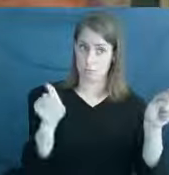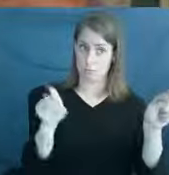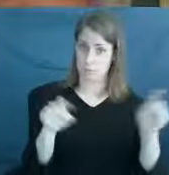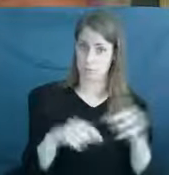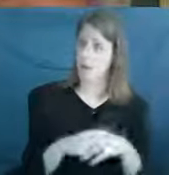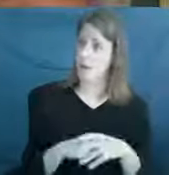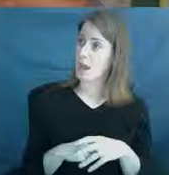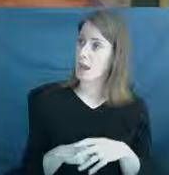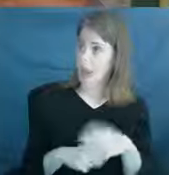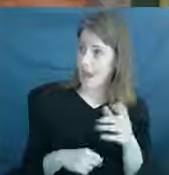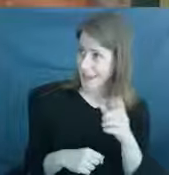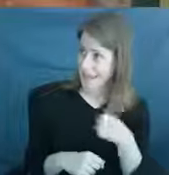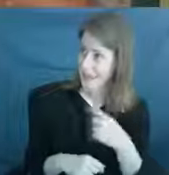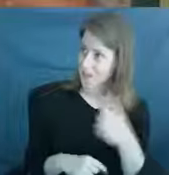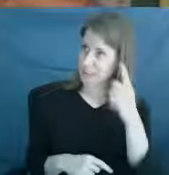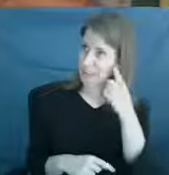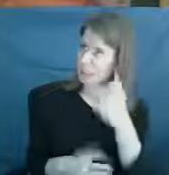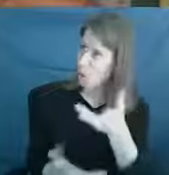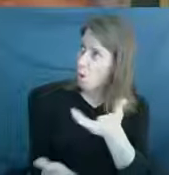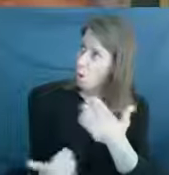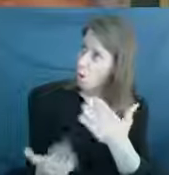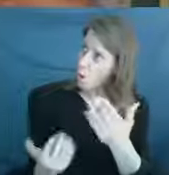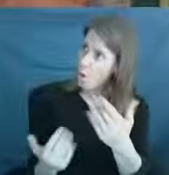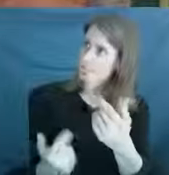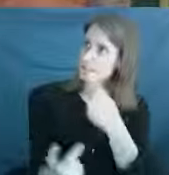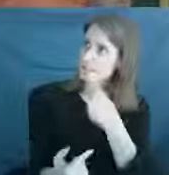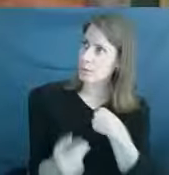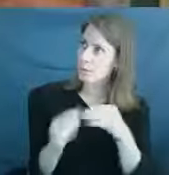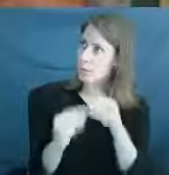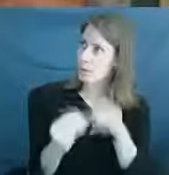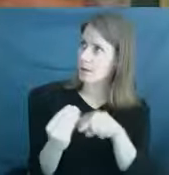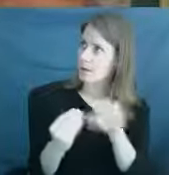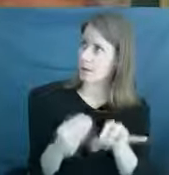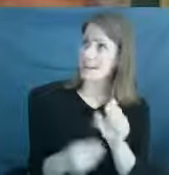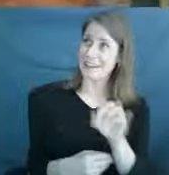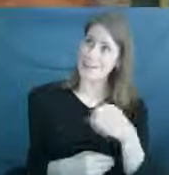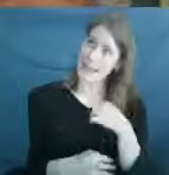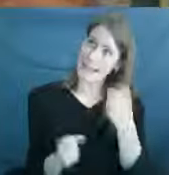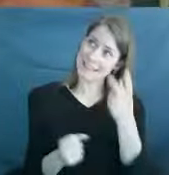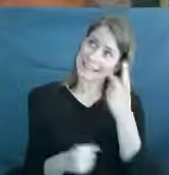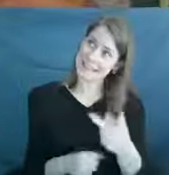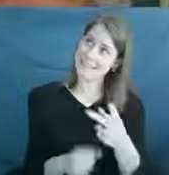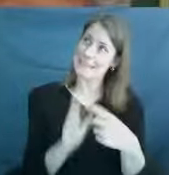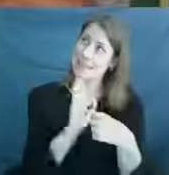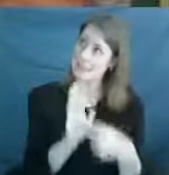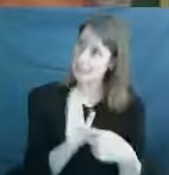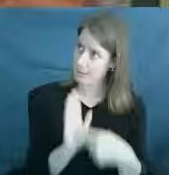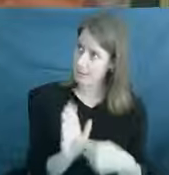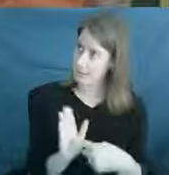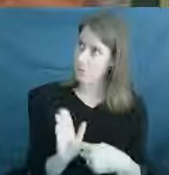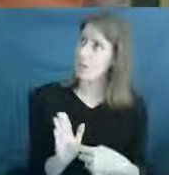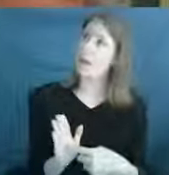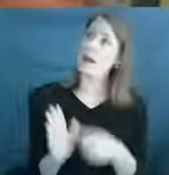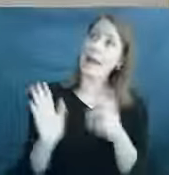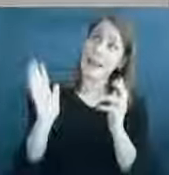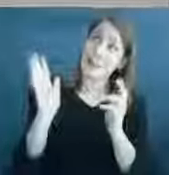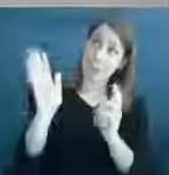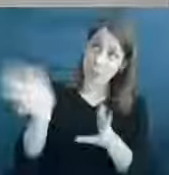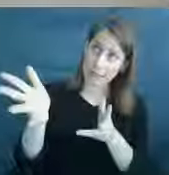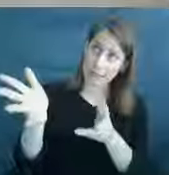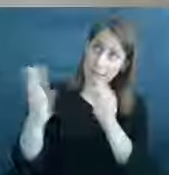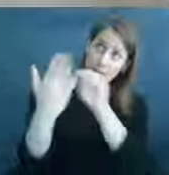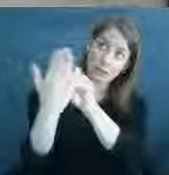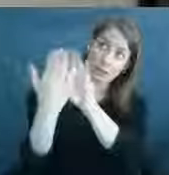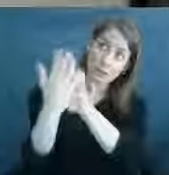two 30-degree uprights either side, and I was thinking, oh, give us a bit more of that,